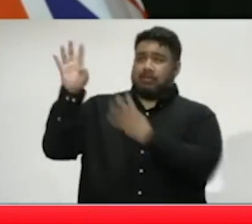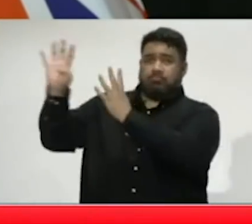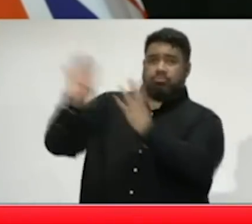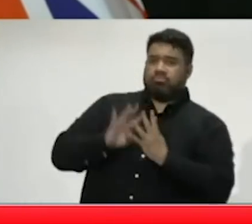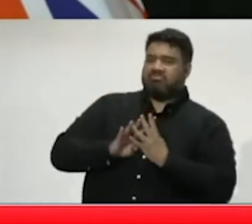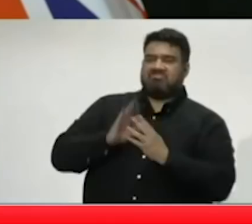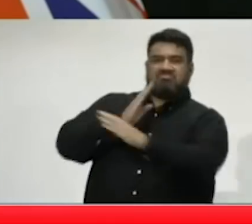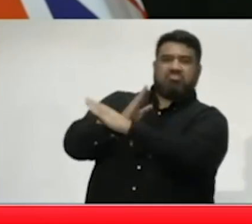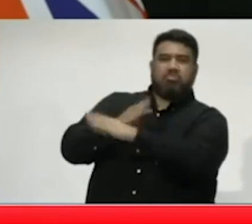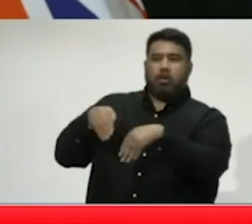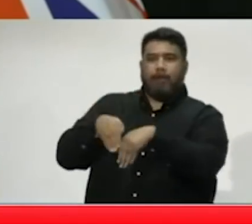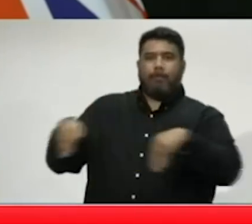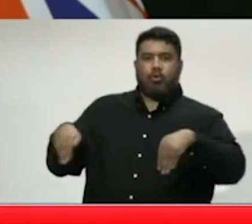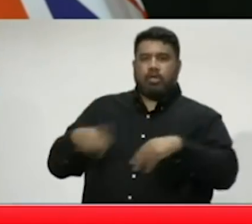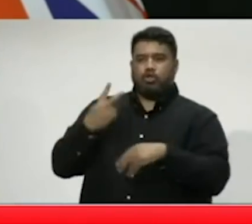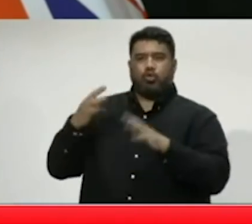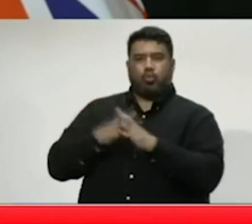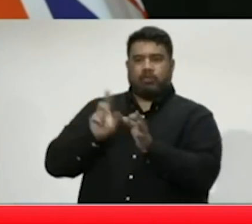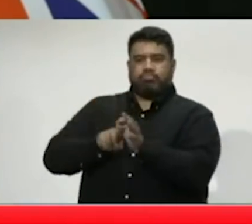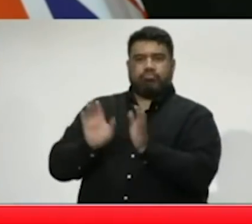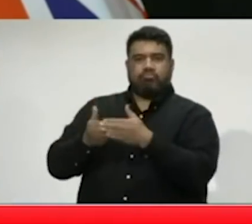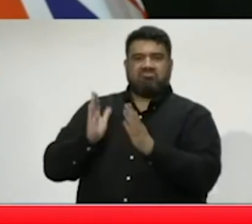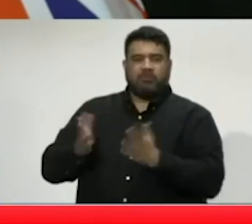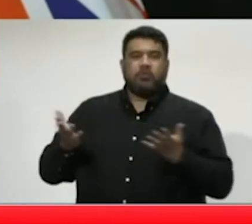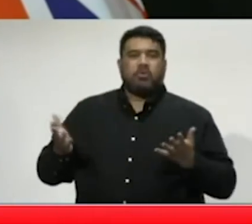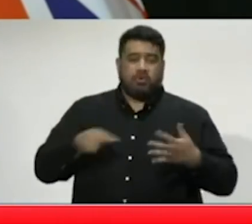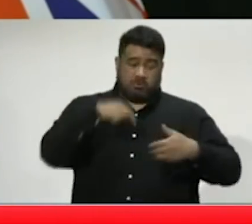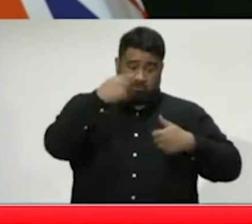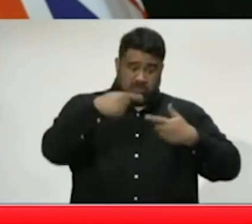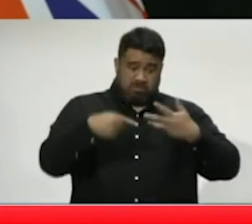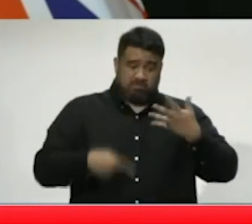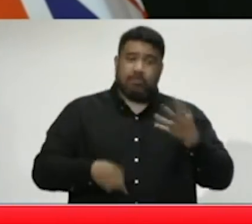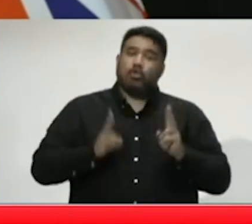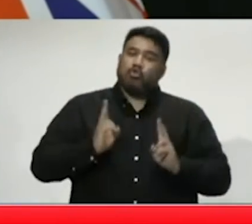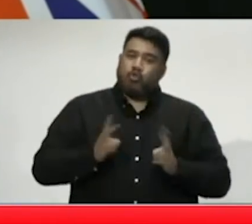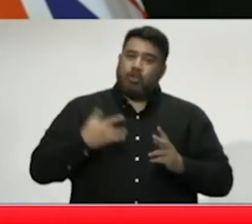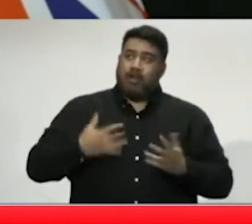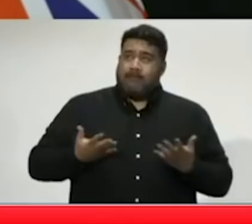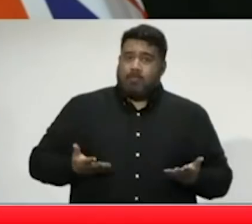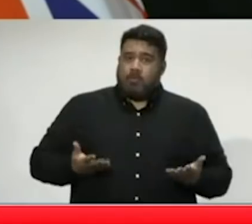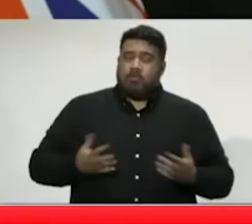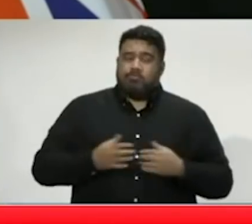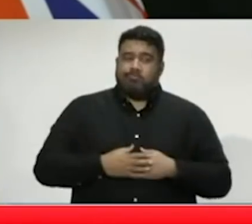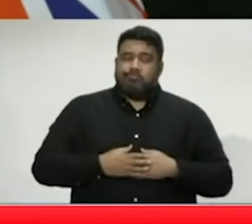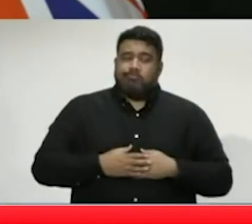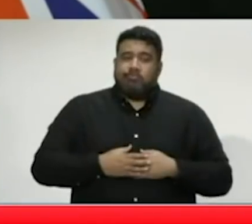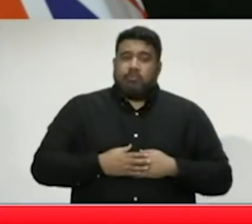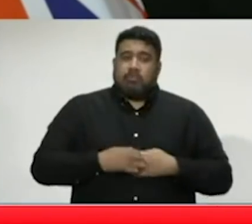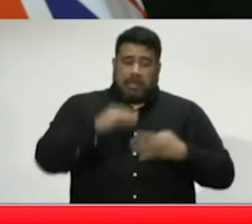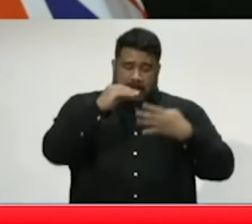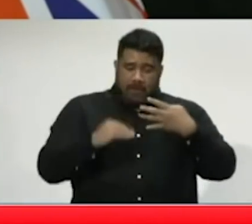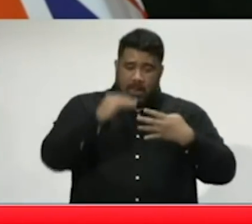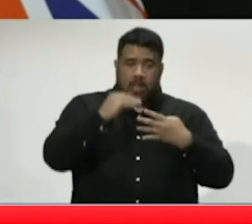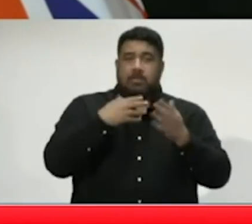That's our new normal. While our border measures carry on regardless of what level we are at, let me be clear